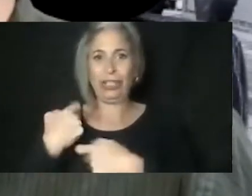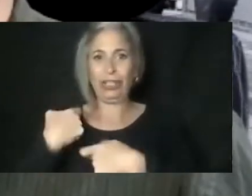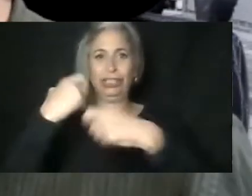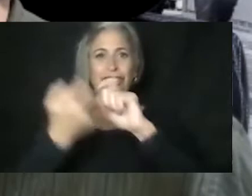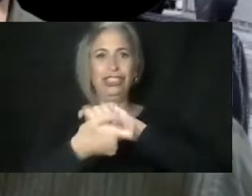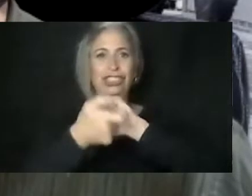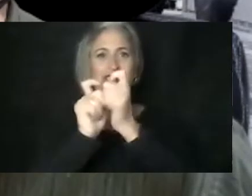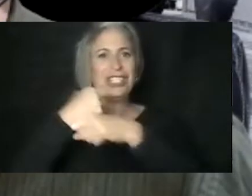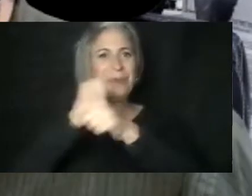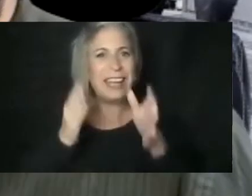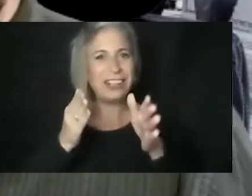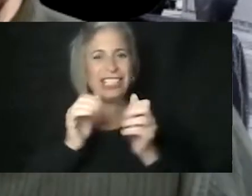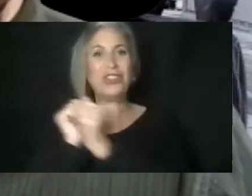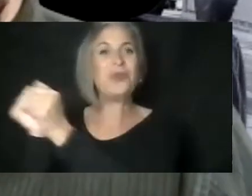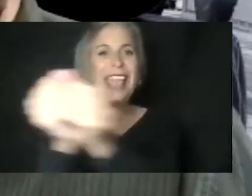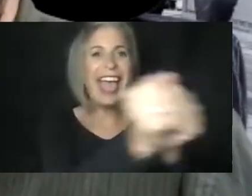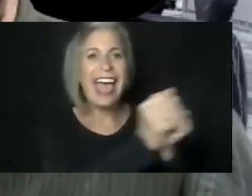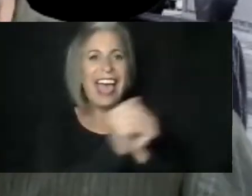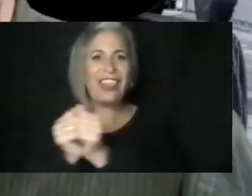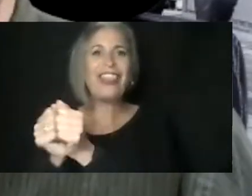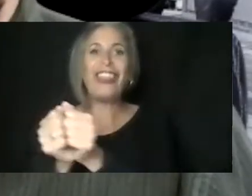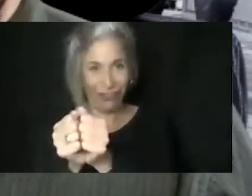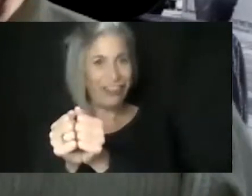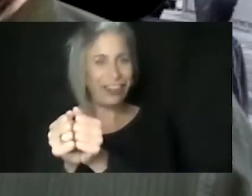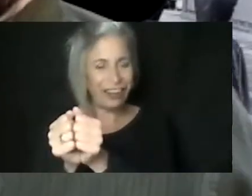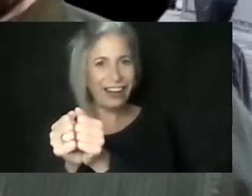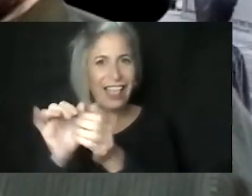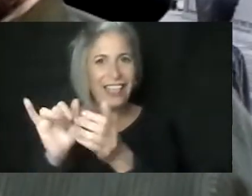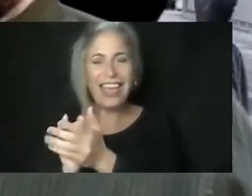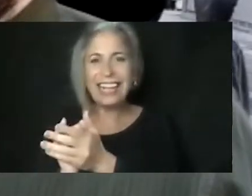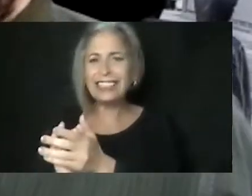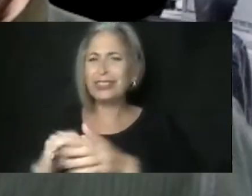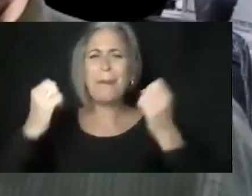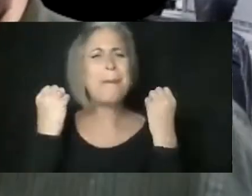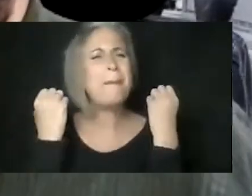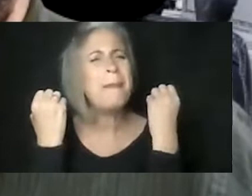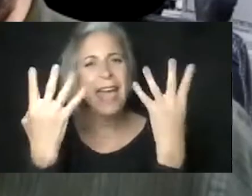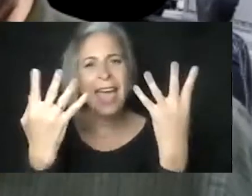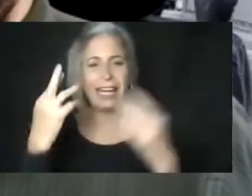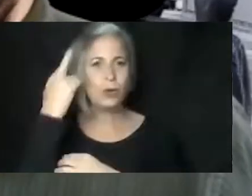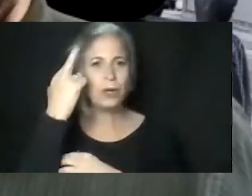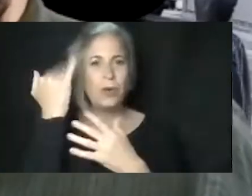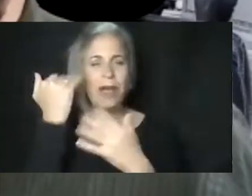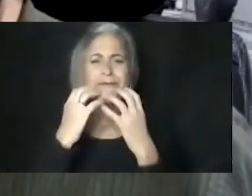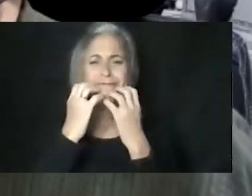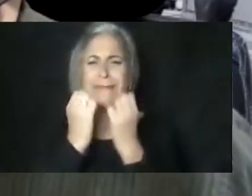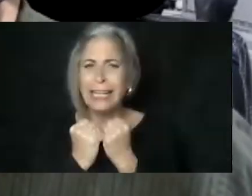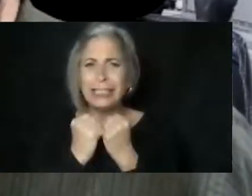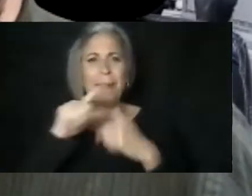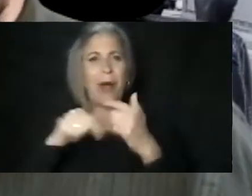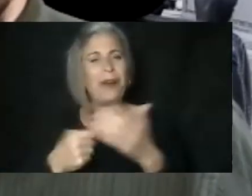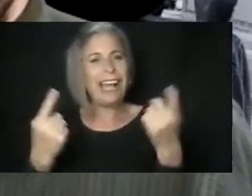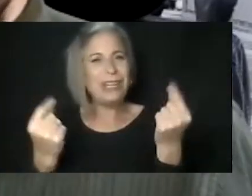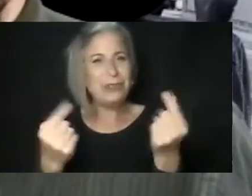but change makers together. And so that's really, there are so many reasons why I'm so passionate about what I do